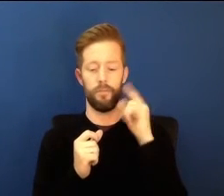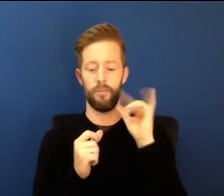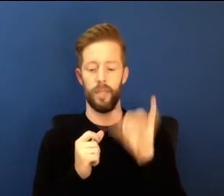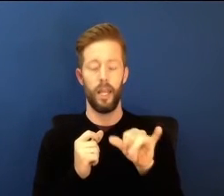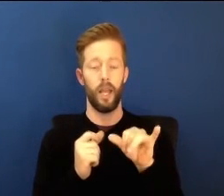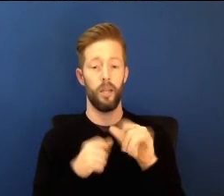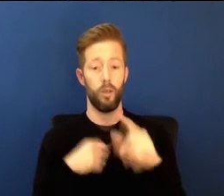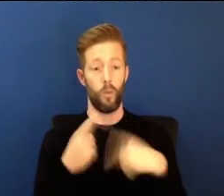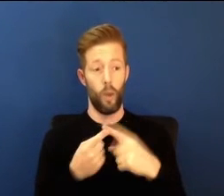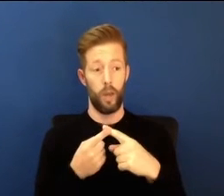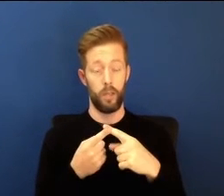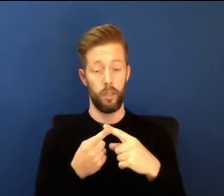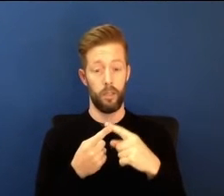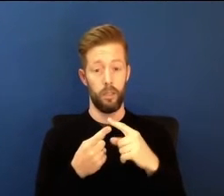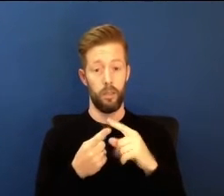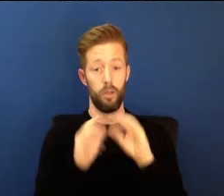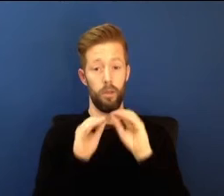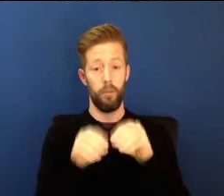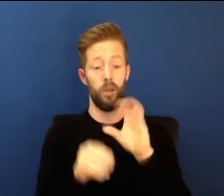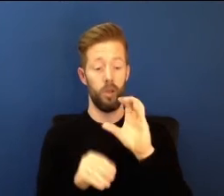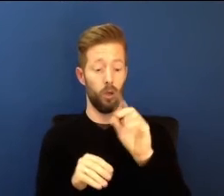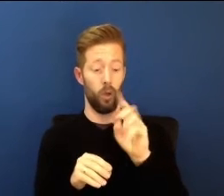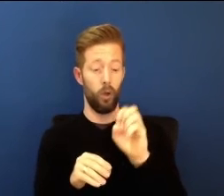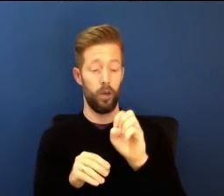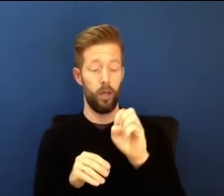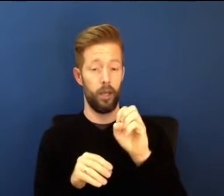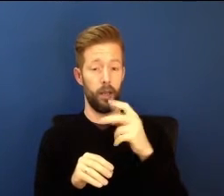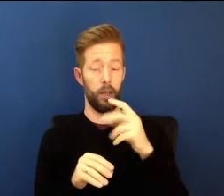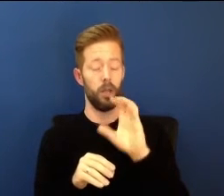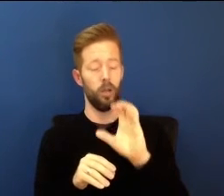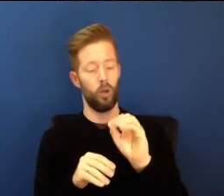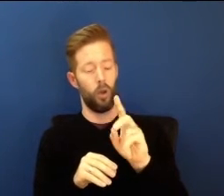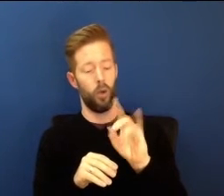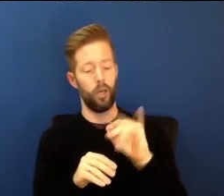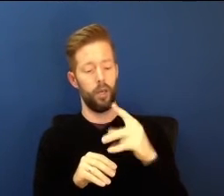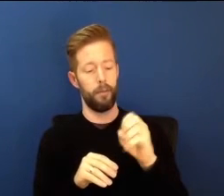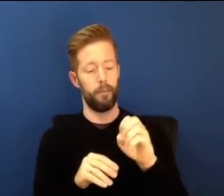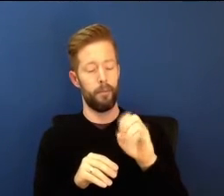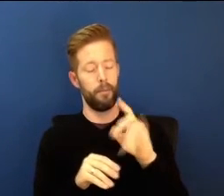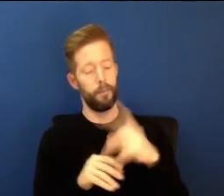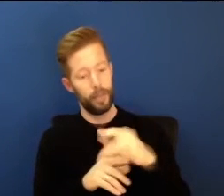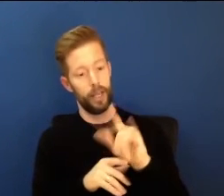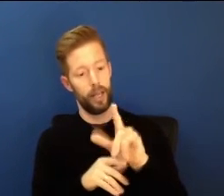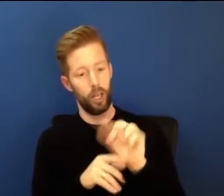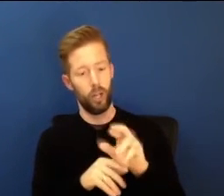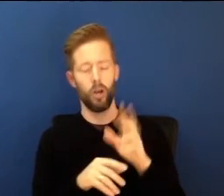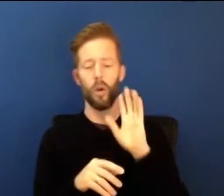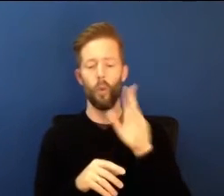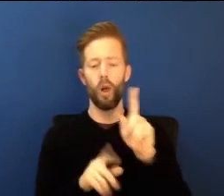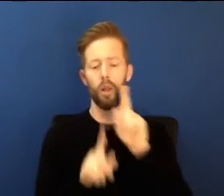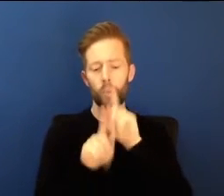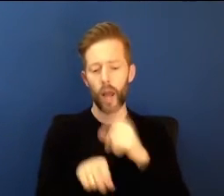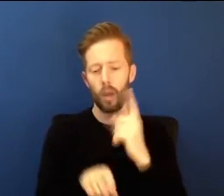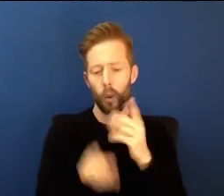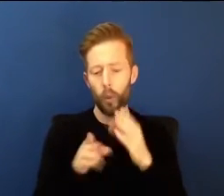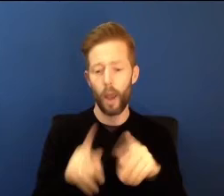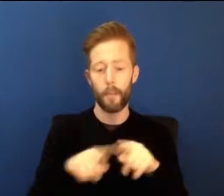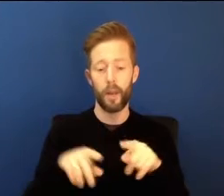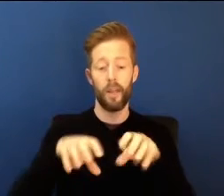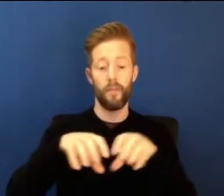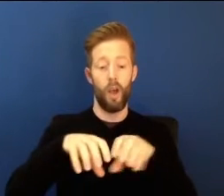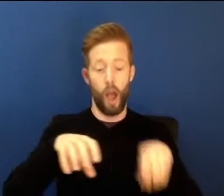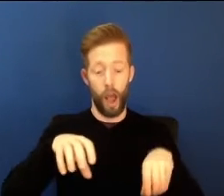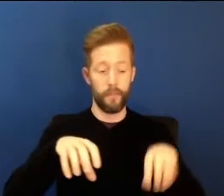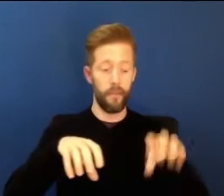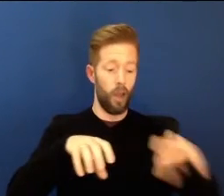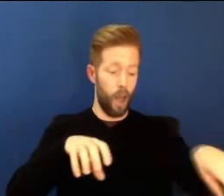understanding that when they put the caterpillar with one set of patterns, the caterpillar is going to react one way. But